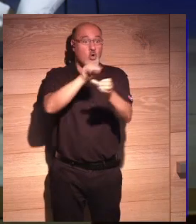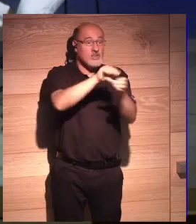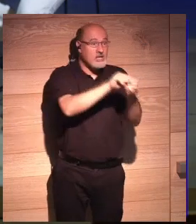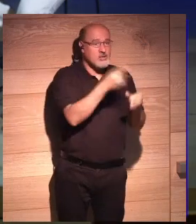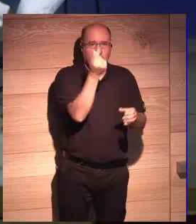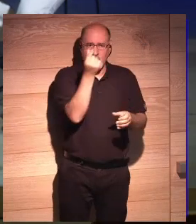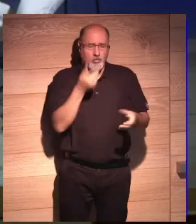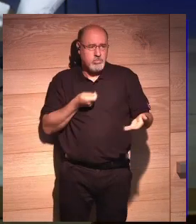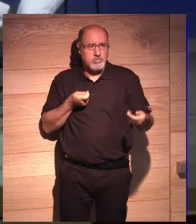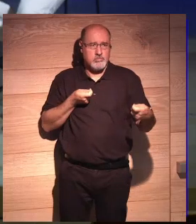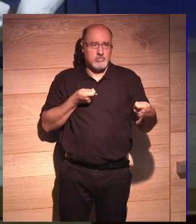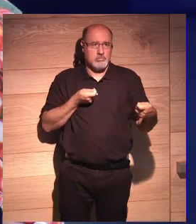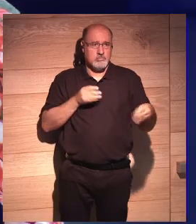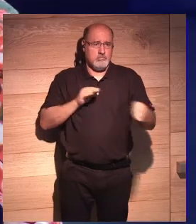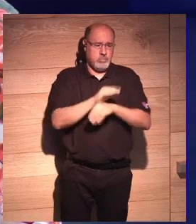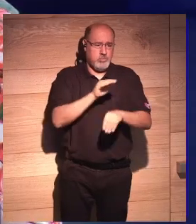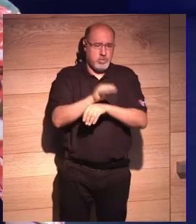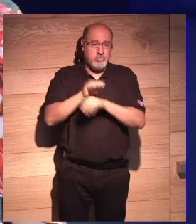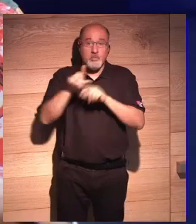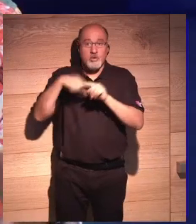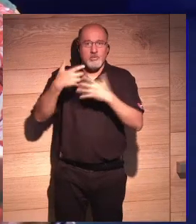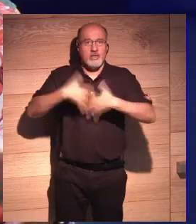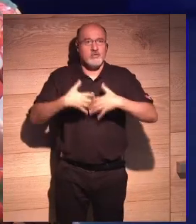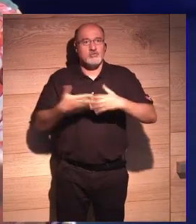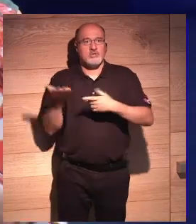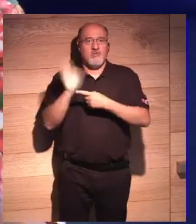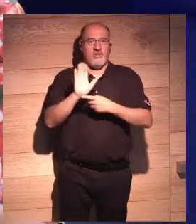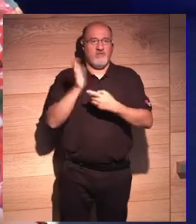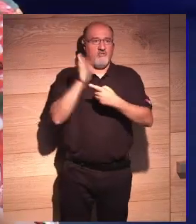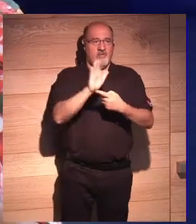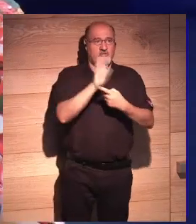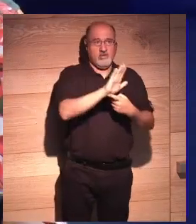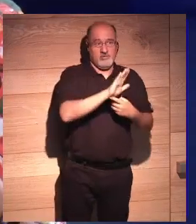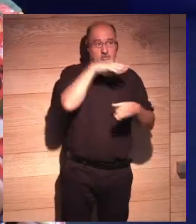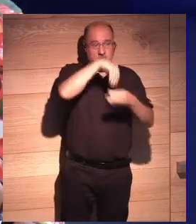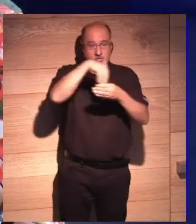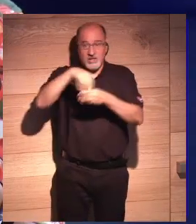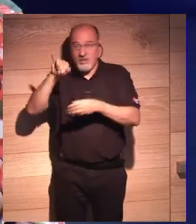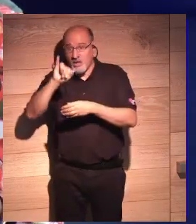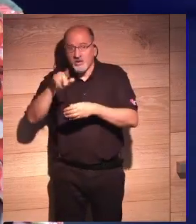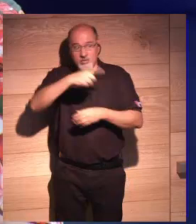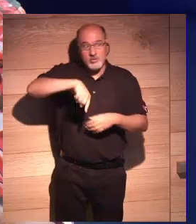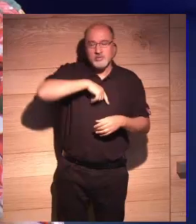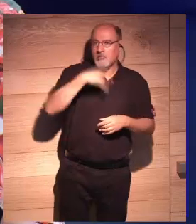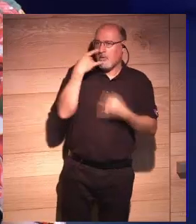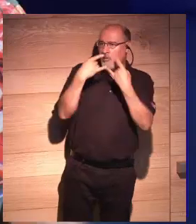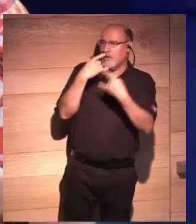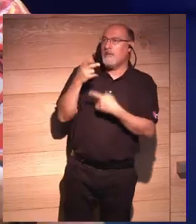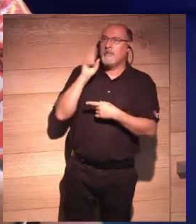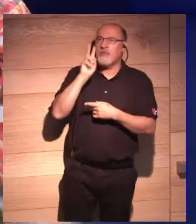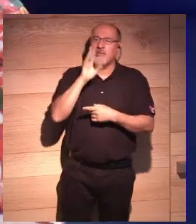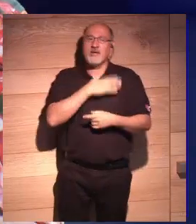in content. That's extremely important for the industry. Content, in the end, is what defines